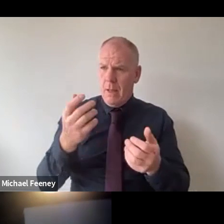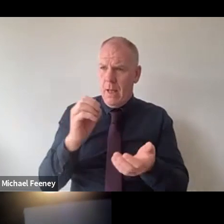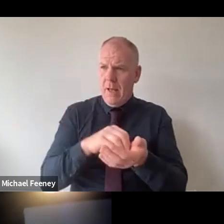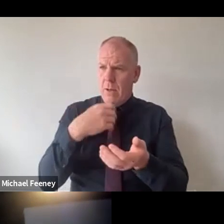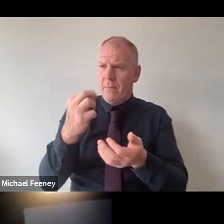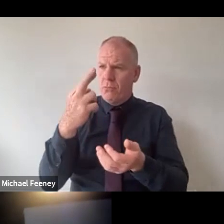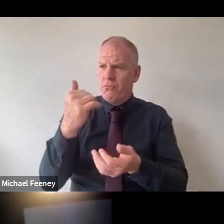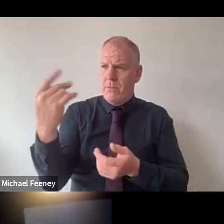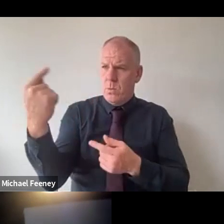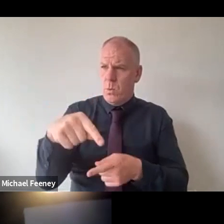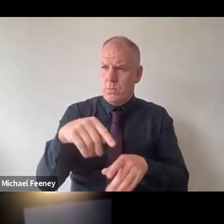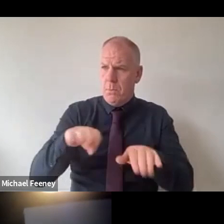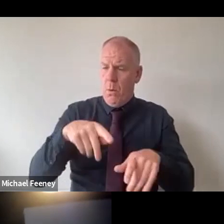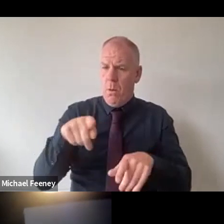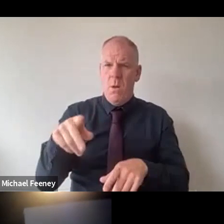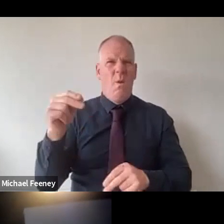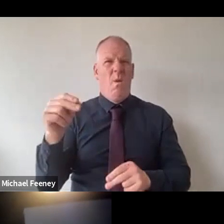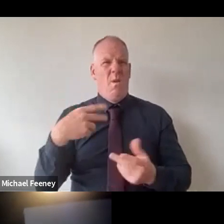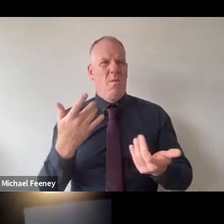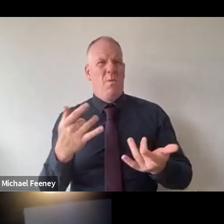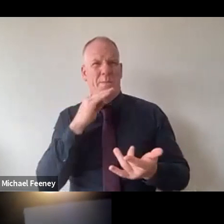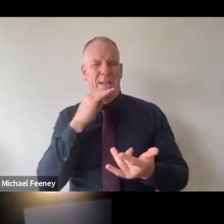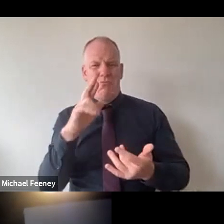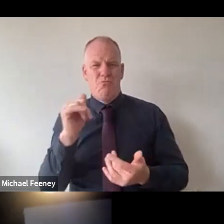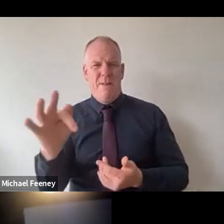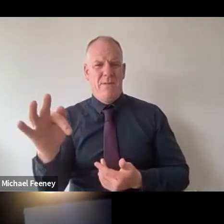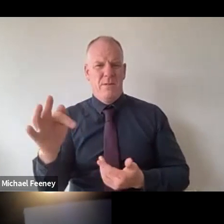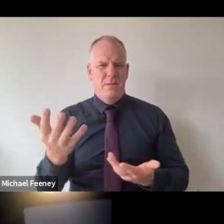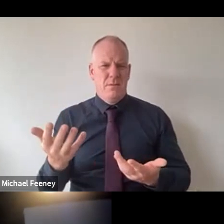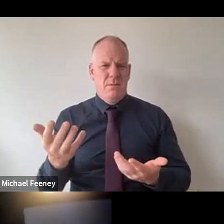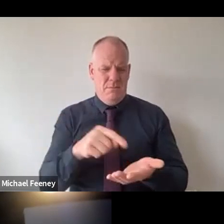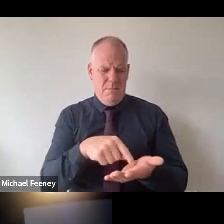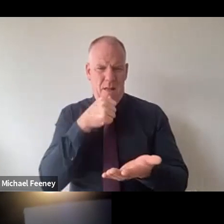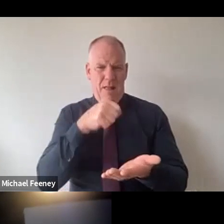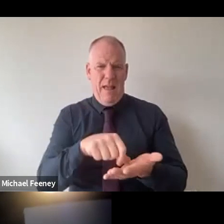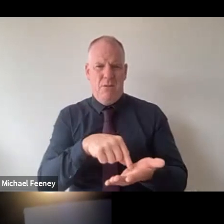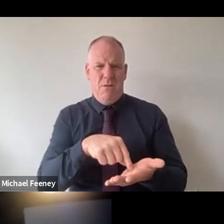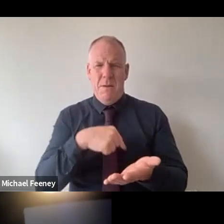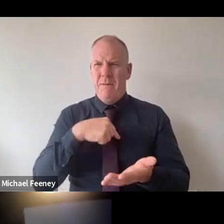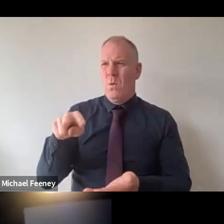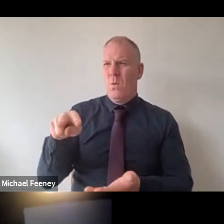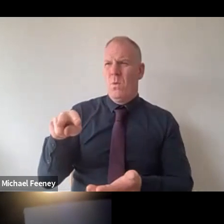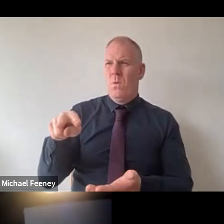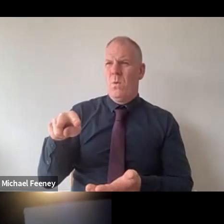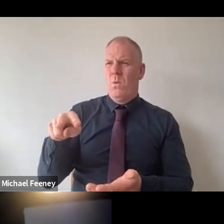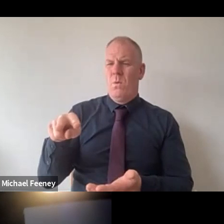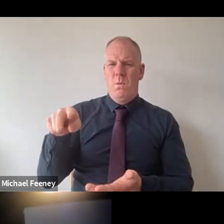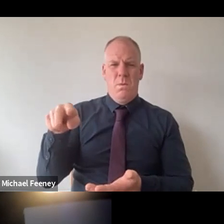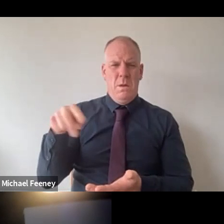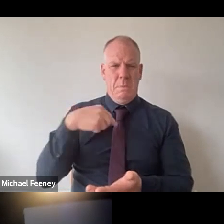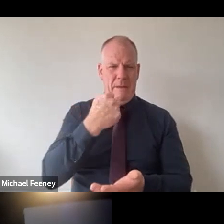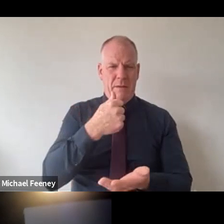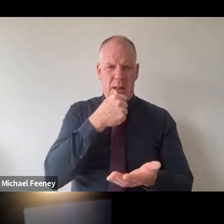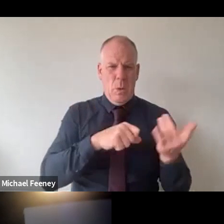the reference to come here? And you'd be like, no, what reference? Like, and that was the first things I started kind of getting into mine. And